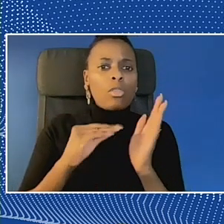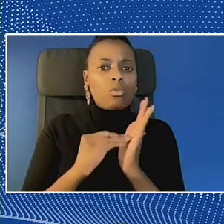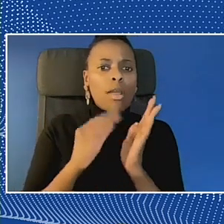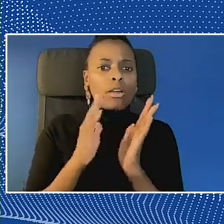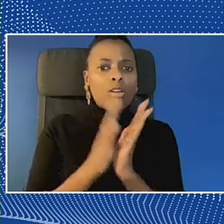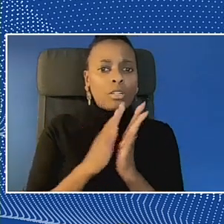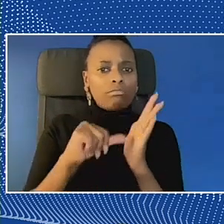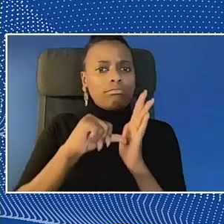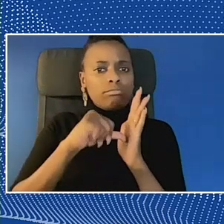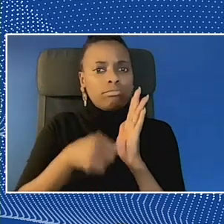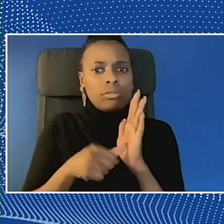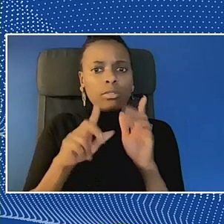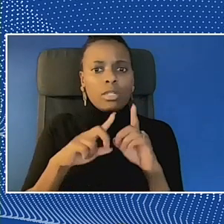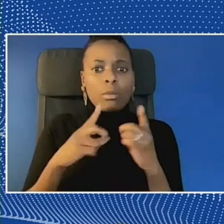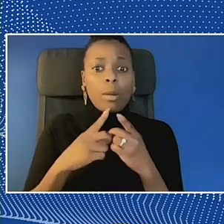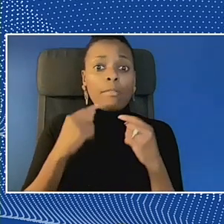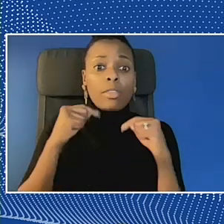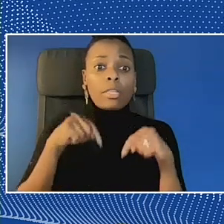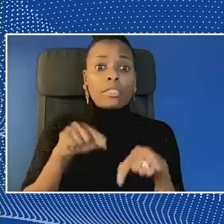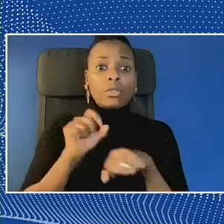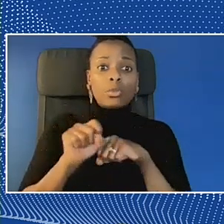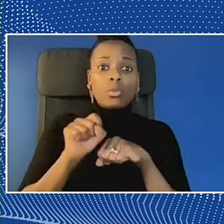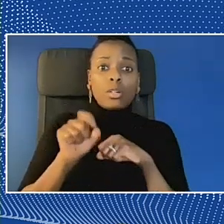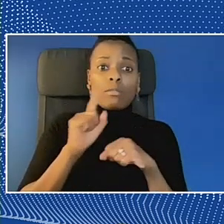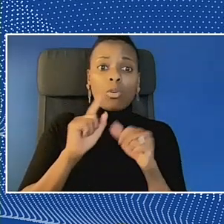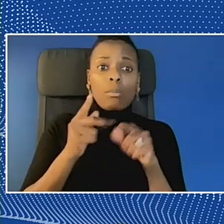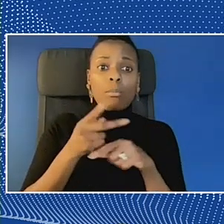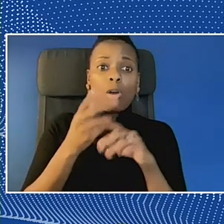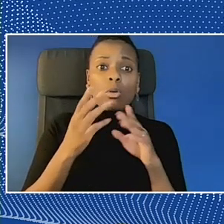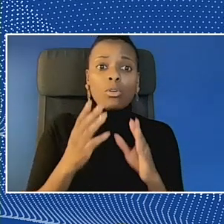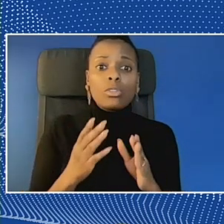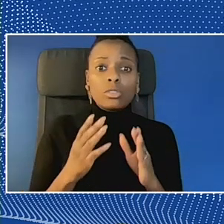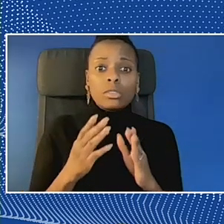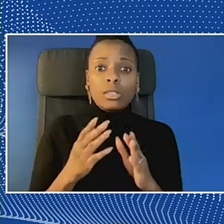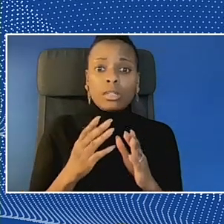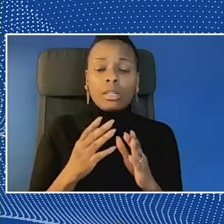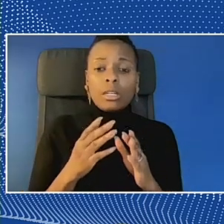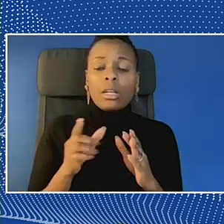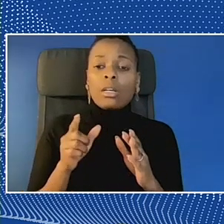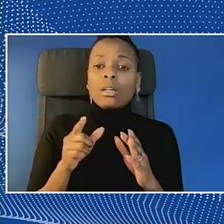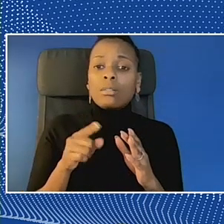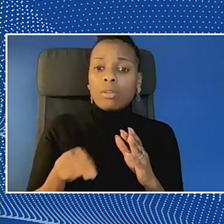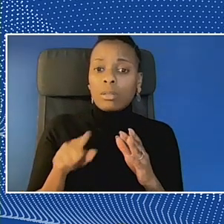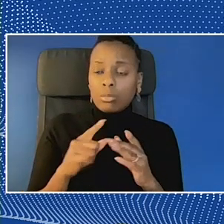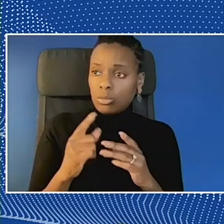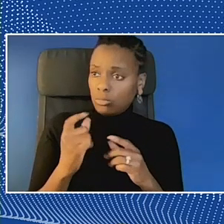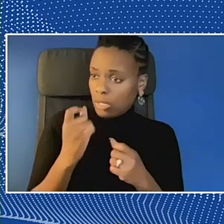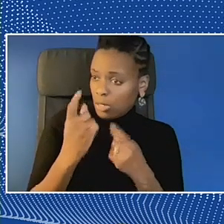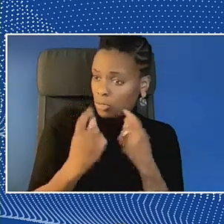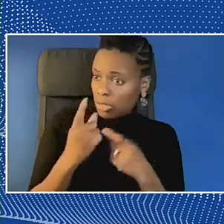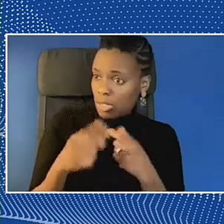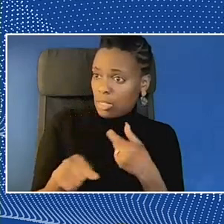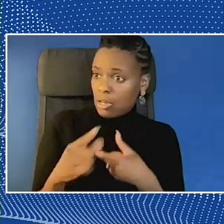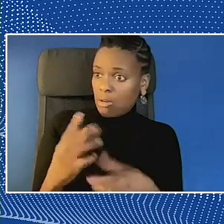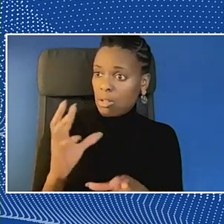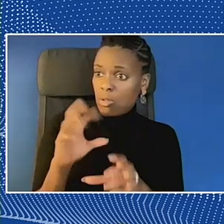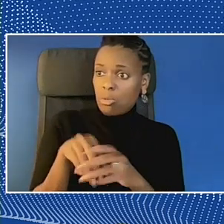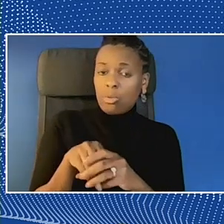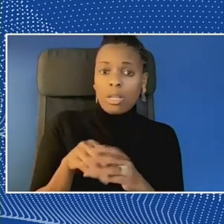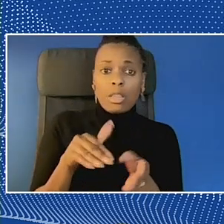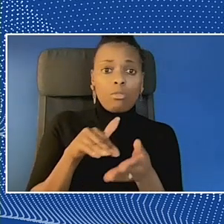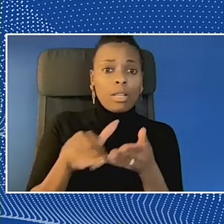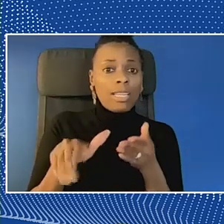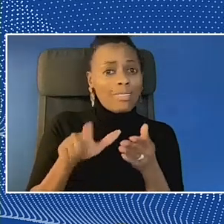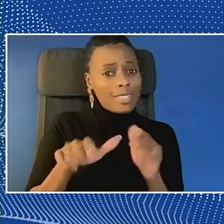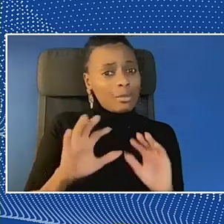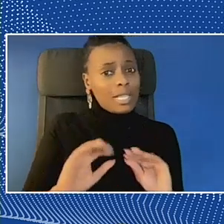for the department that for this to work for borrowers to really receive and understand that they're included in this relief, it needs to be explicit